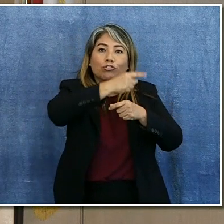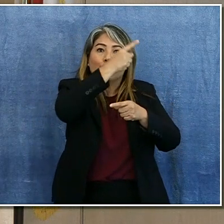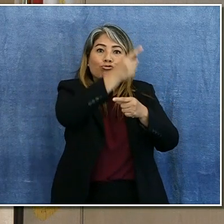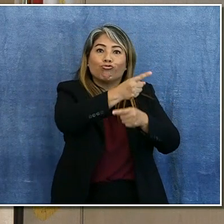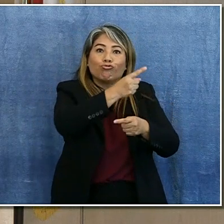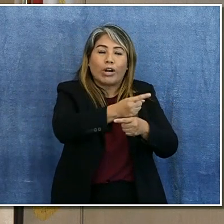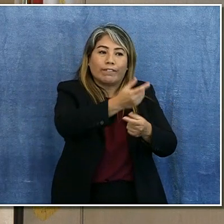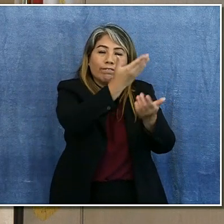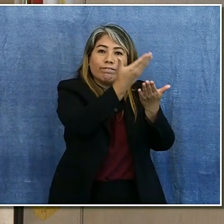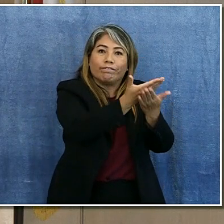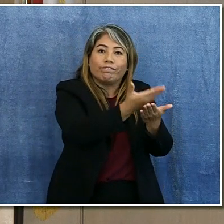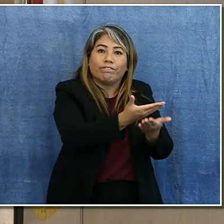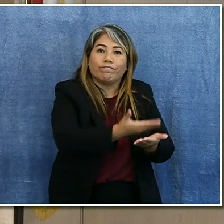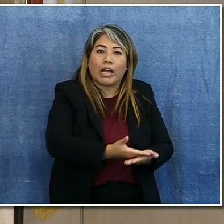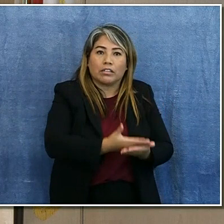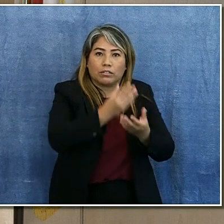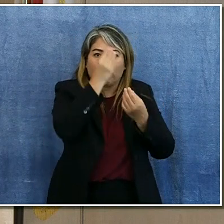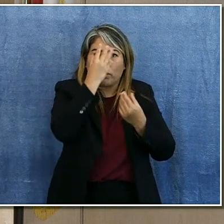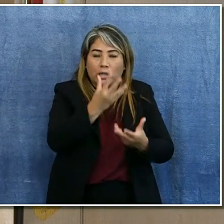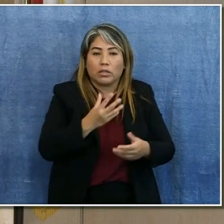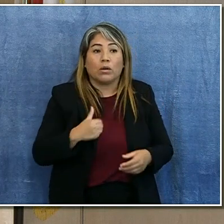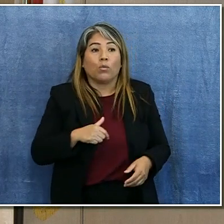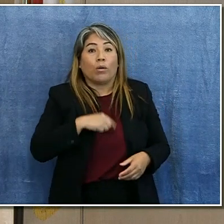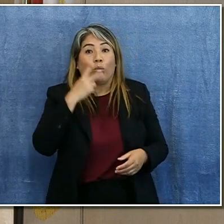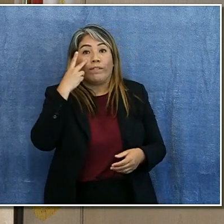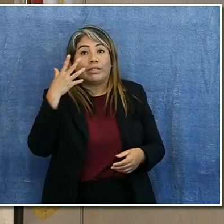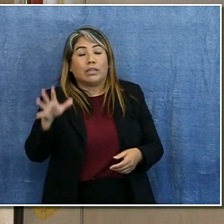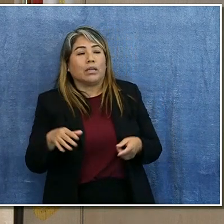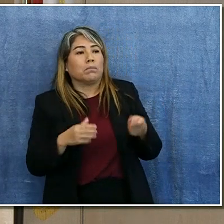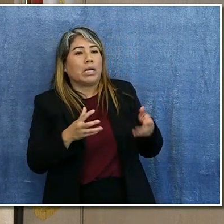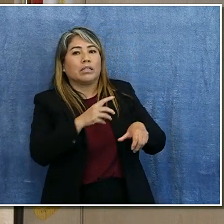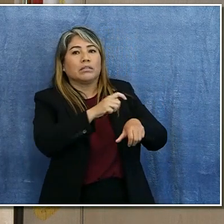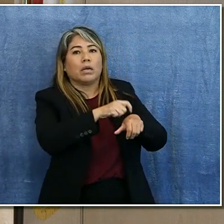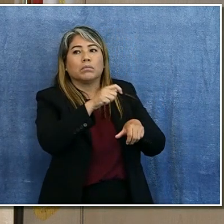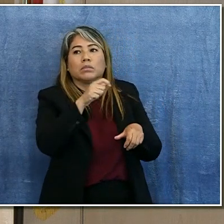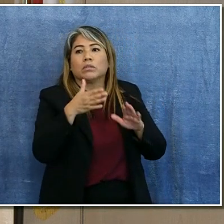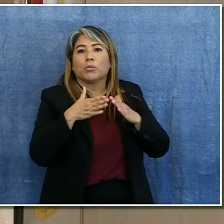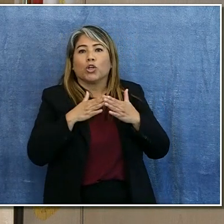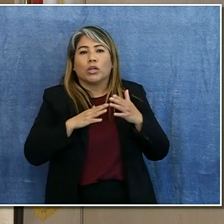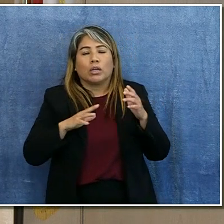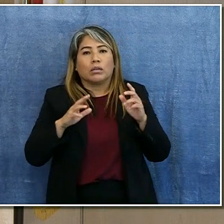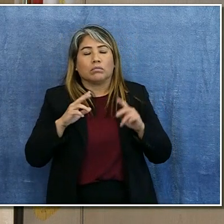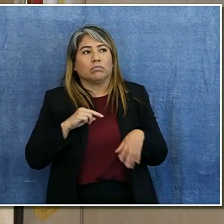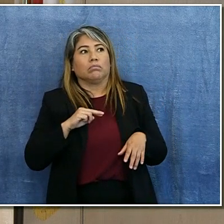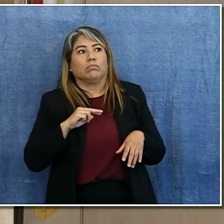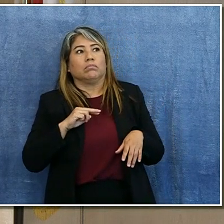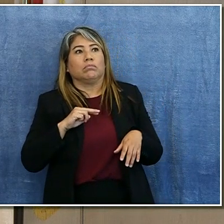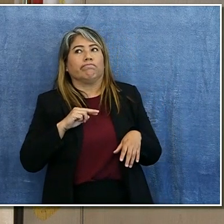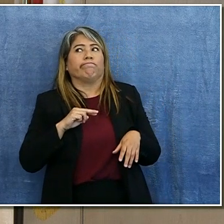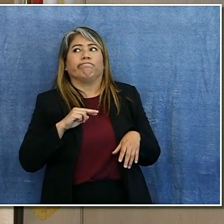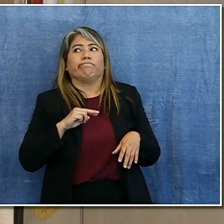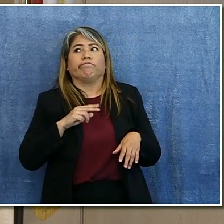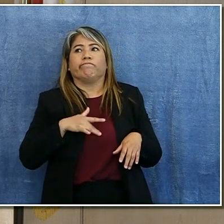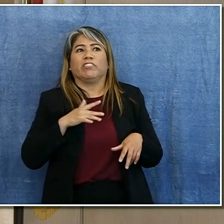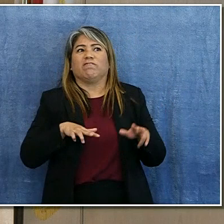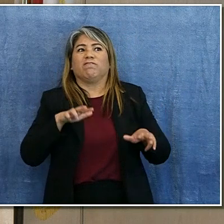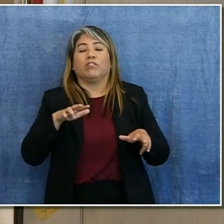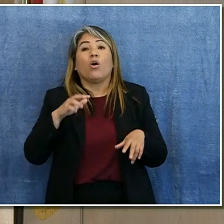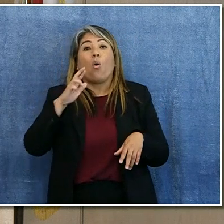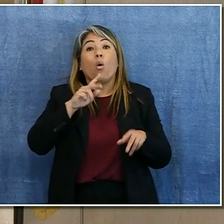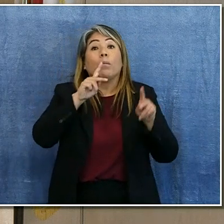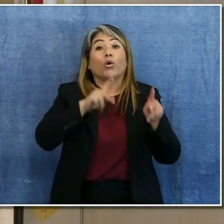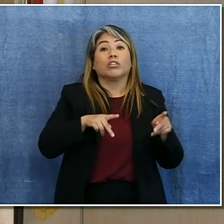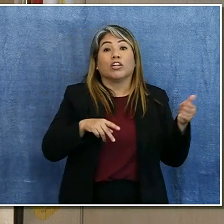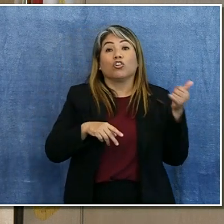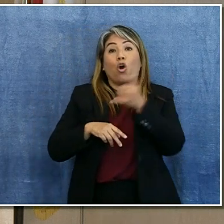and factual information. And what we've seen is many times some community residents may not feel comfortable, or when somebody calls